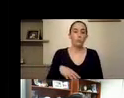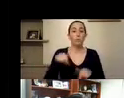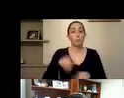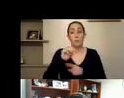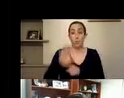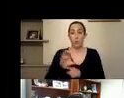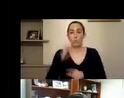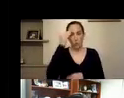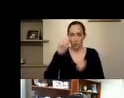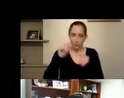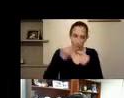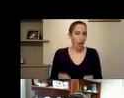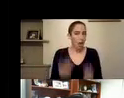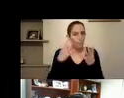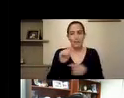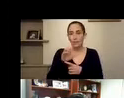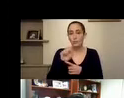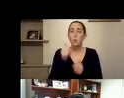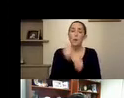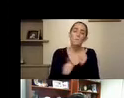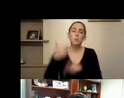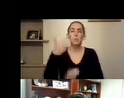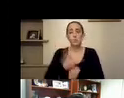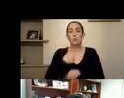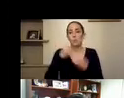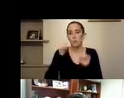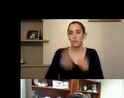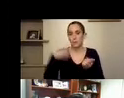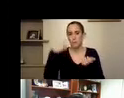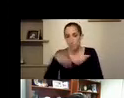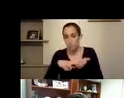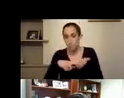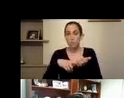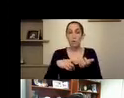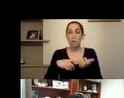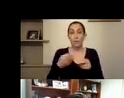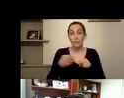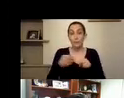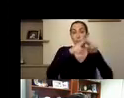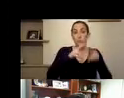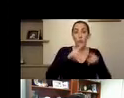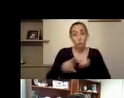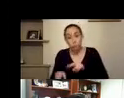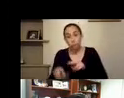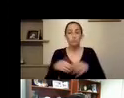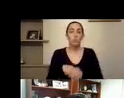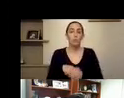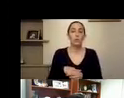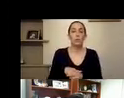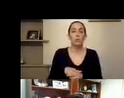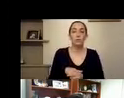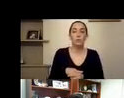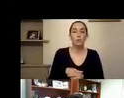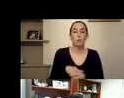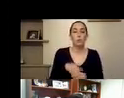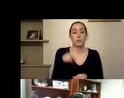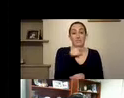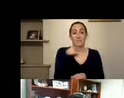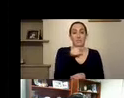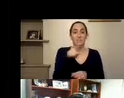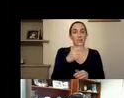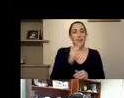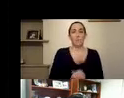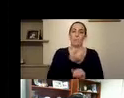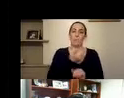every 3 days or so whether cases are rising. This was sort of our best period of the year so far. And